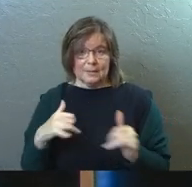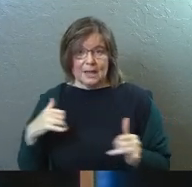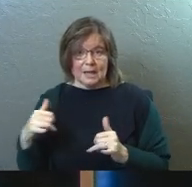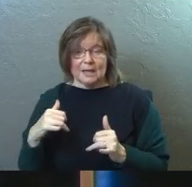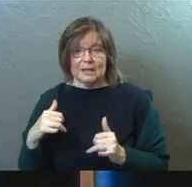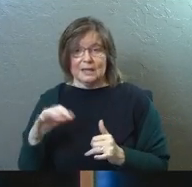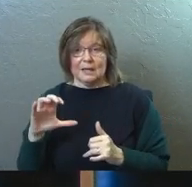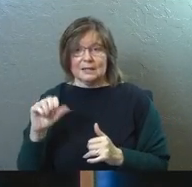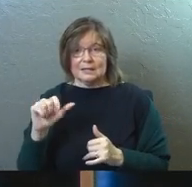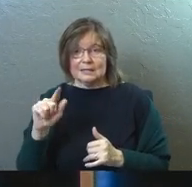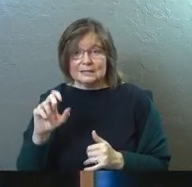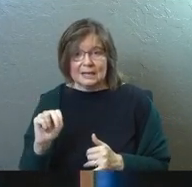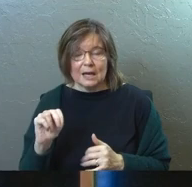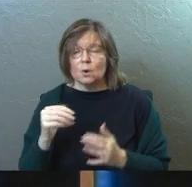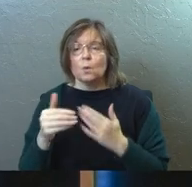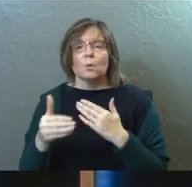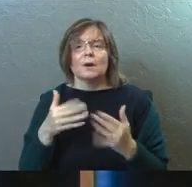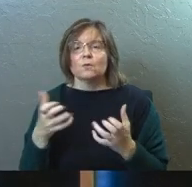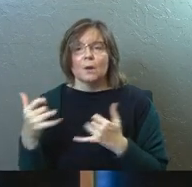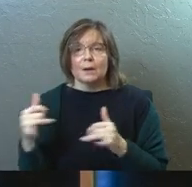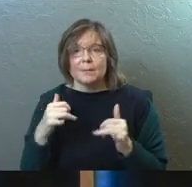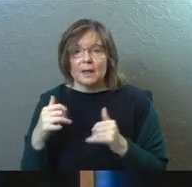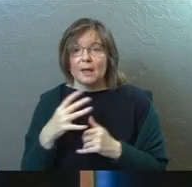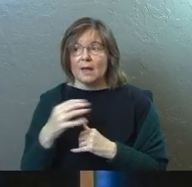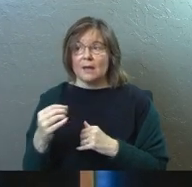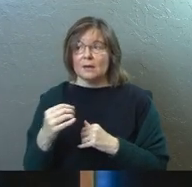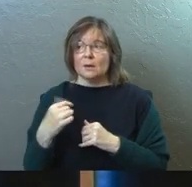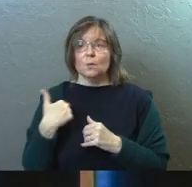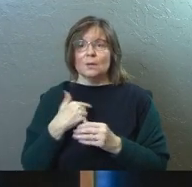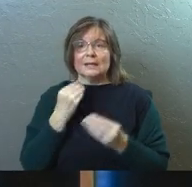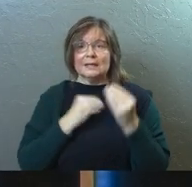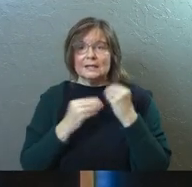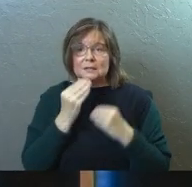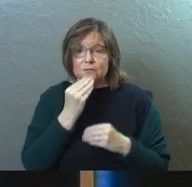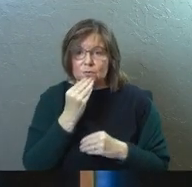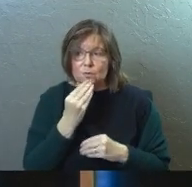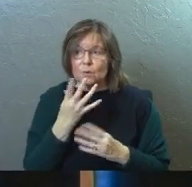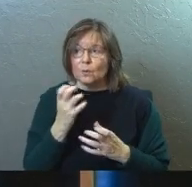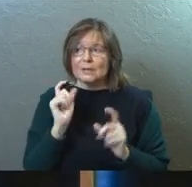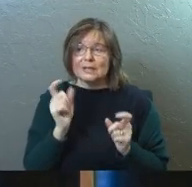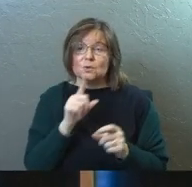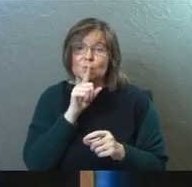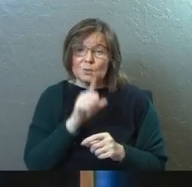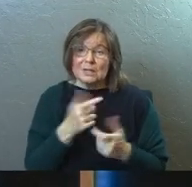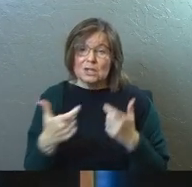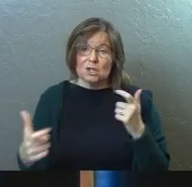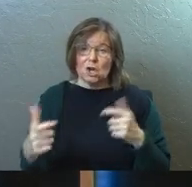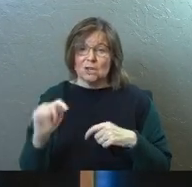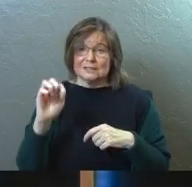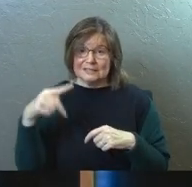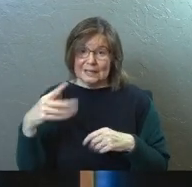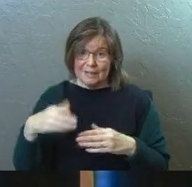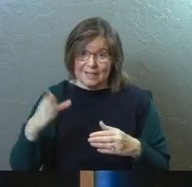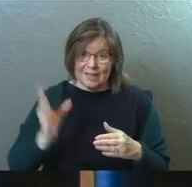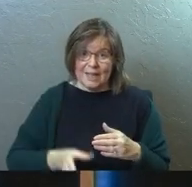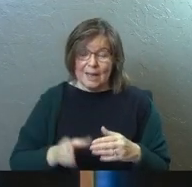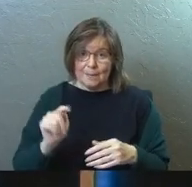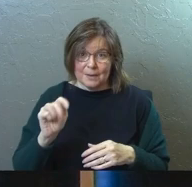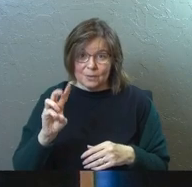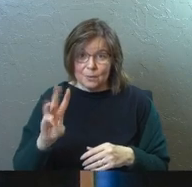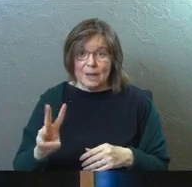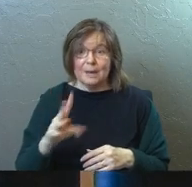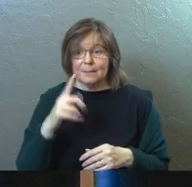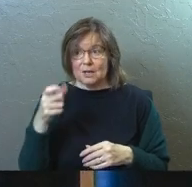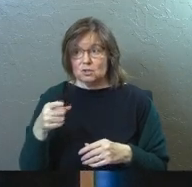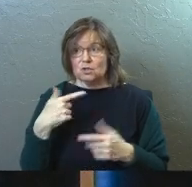playing Catan or whatever you want to play. And we're going to eat some food, and we're going to give you a really large tip at the end, by the